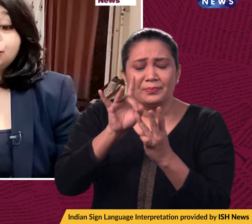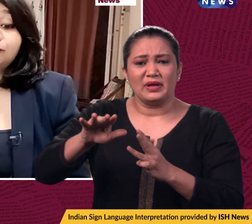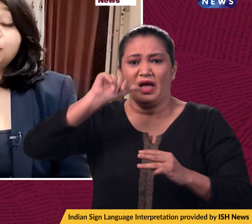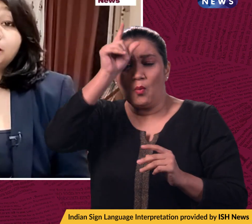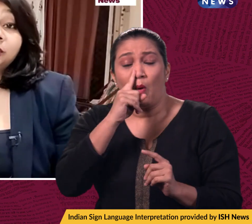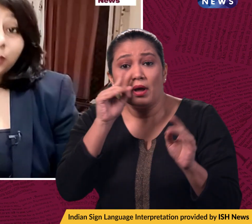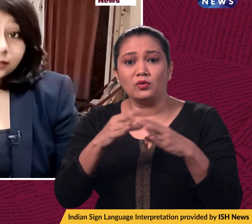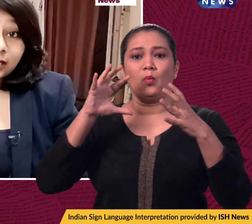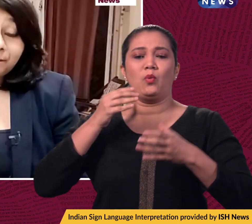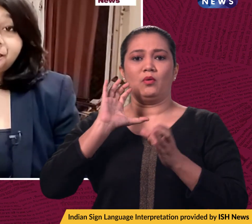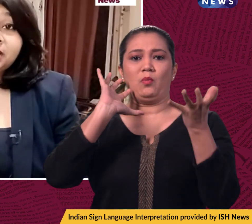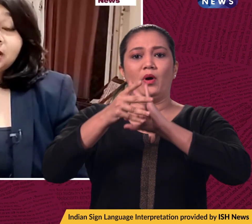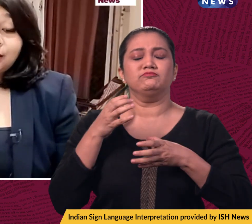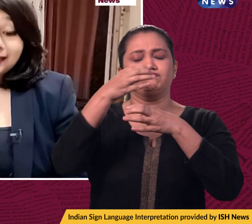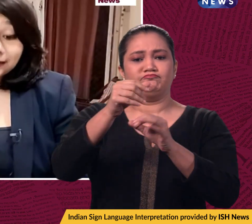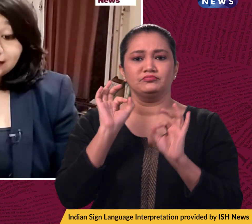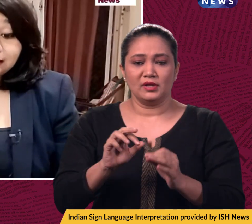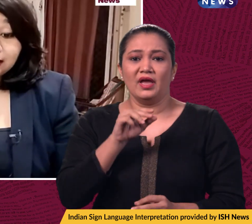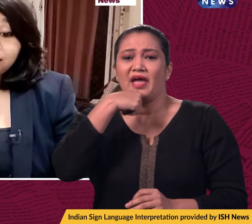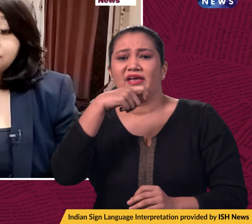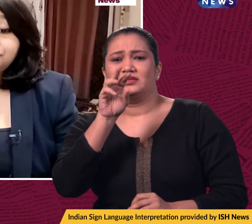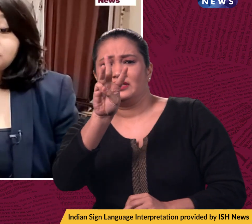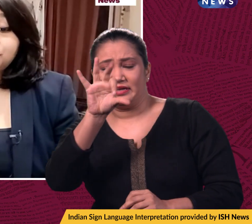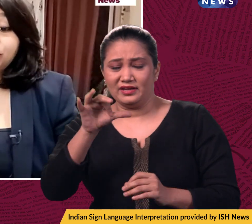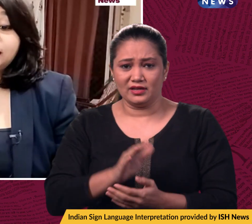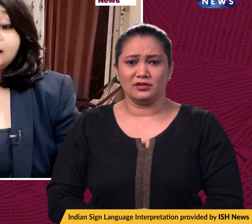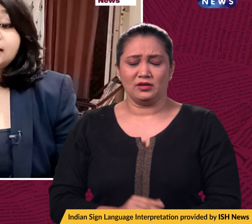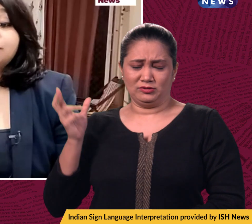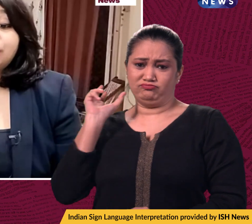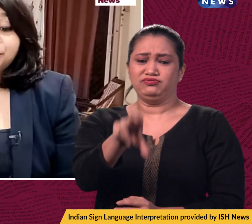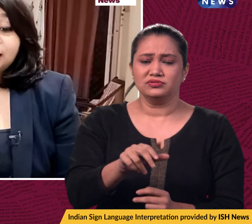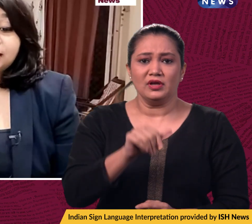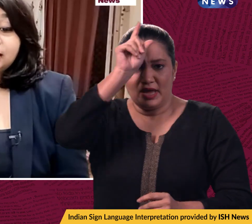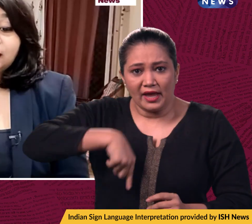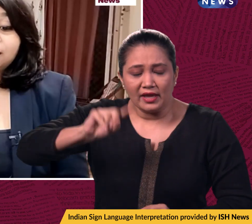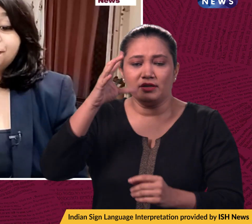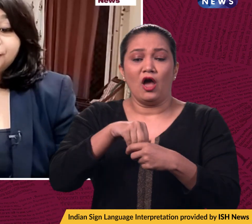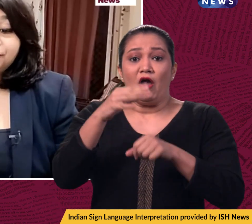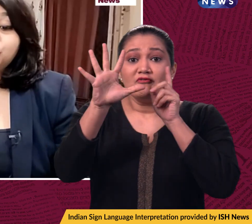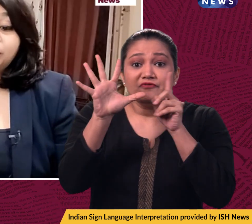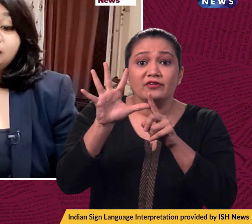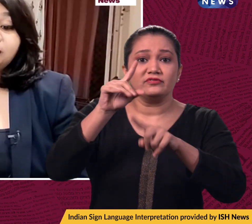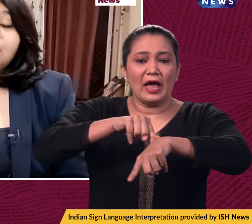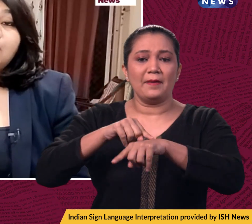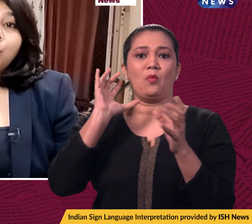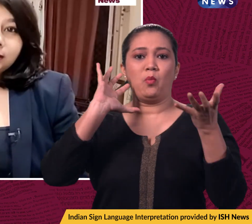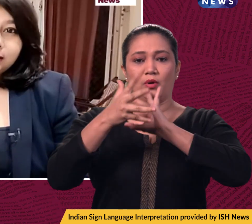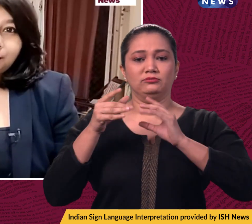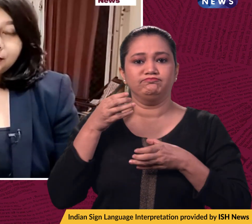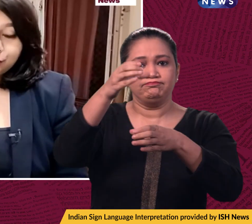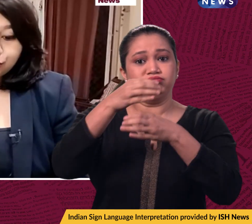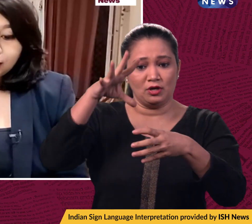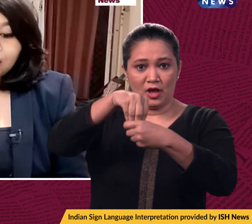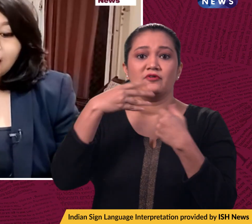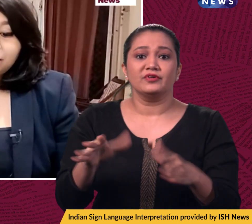in the history of the Women's World Cup. Now, at 39, the fast bowler is representing India in her 5th Women's World